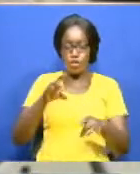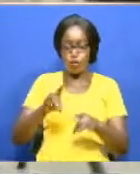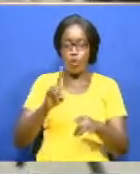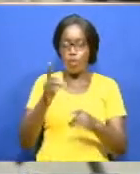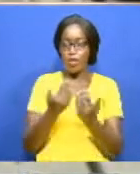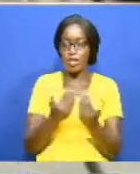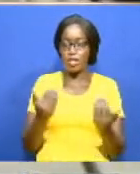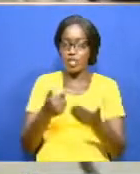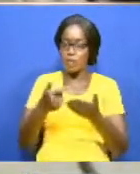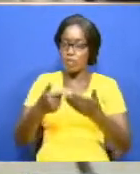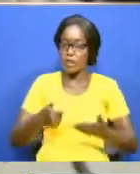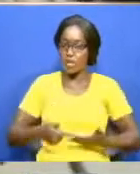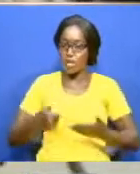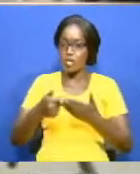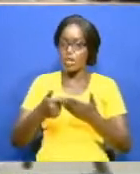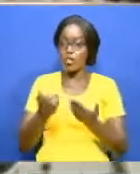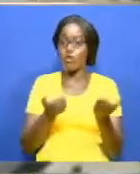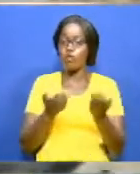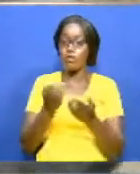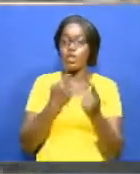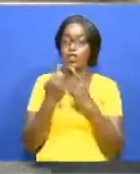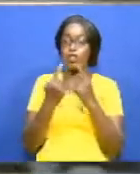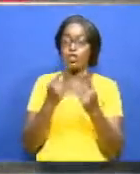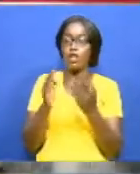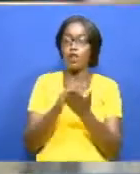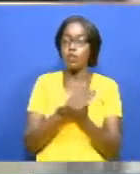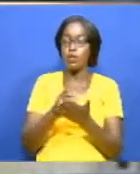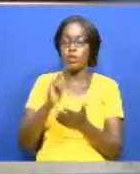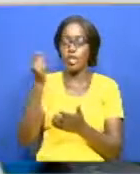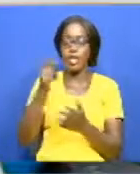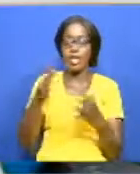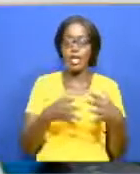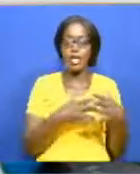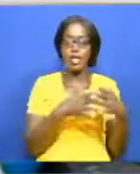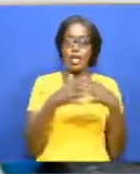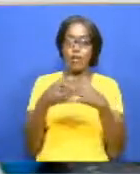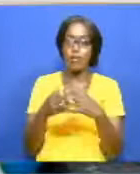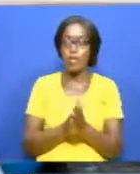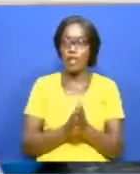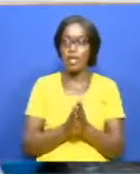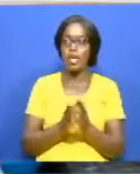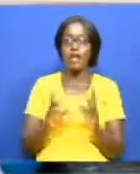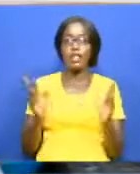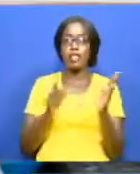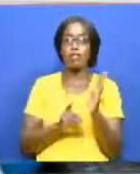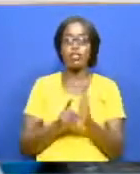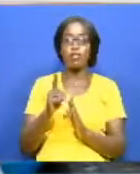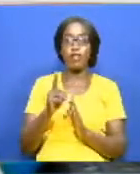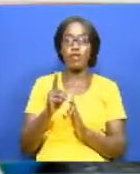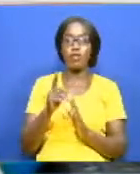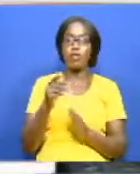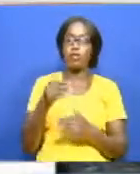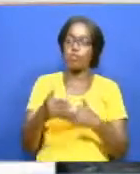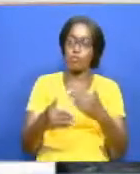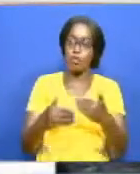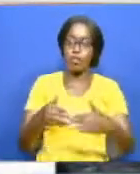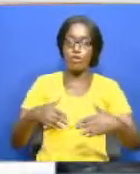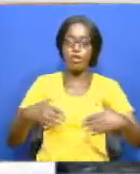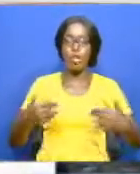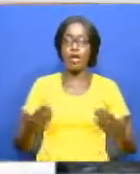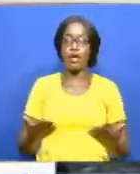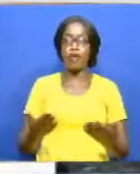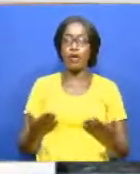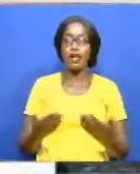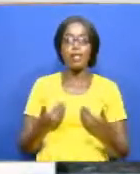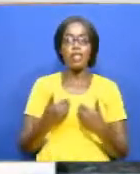discussed in the ongoing trade talks between Kenya and the United States. They are willing to develop protocols on how they can conduct